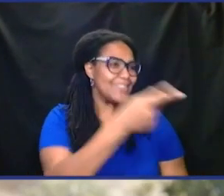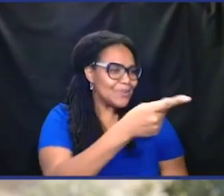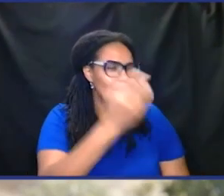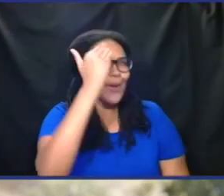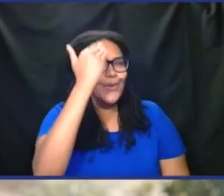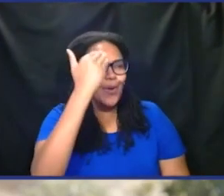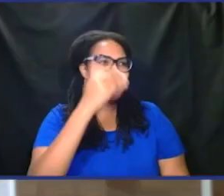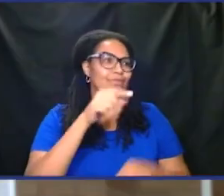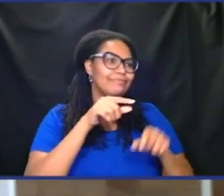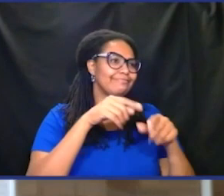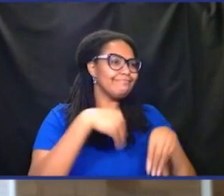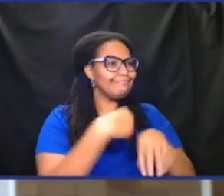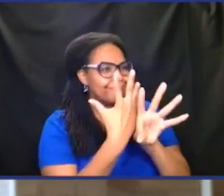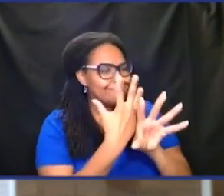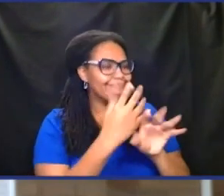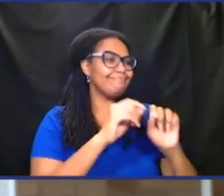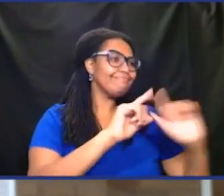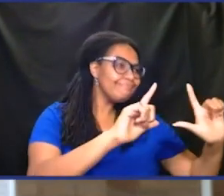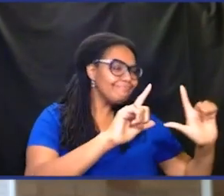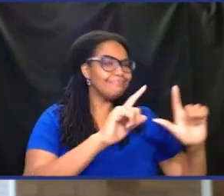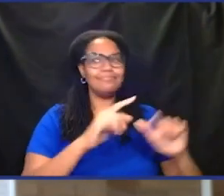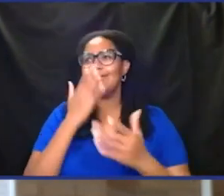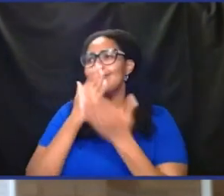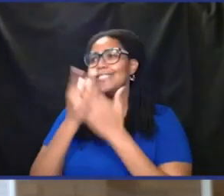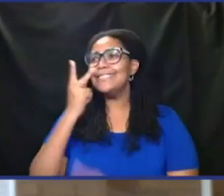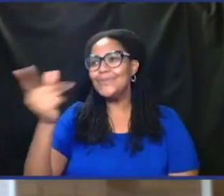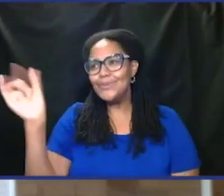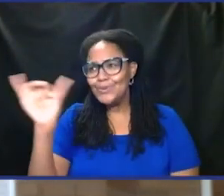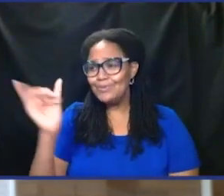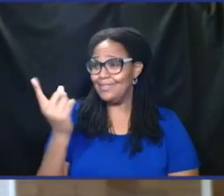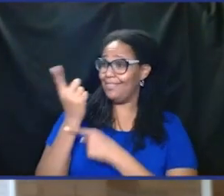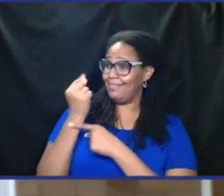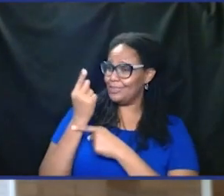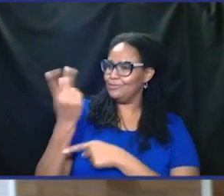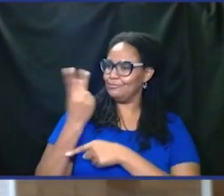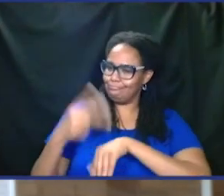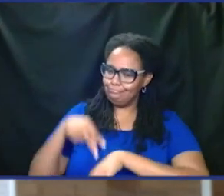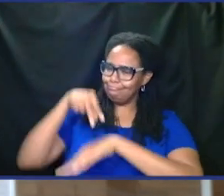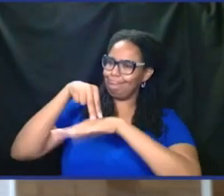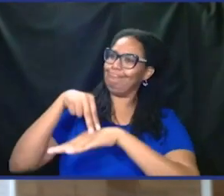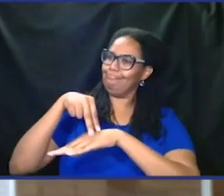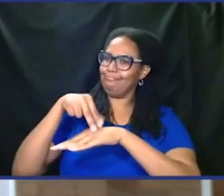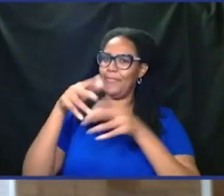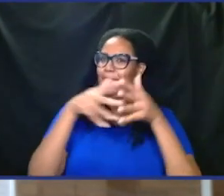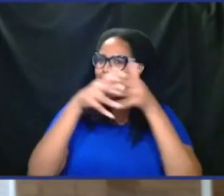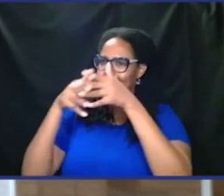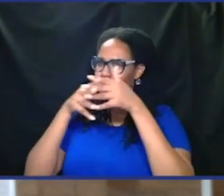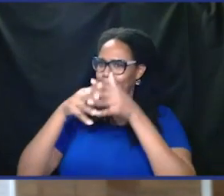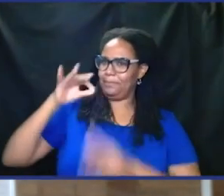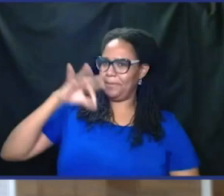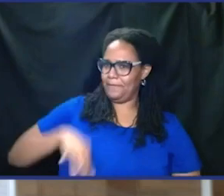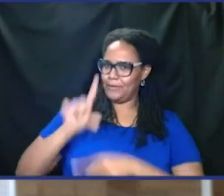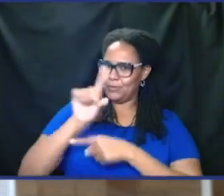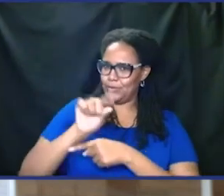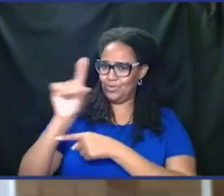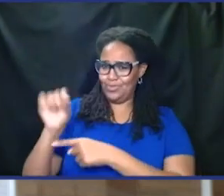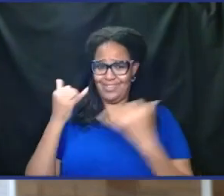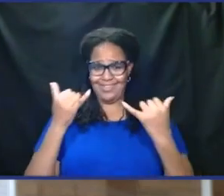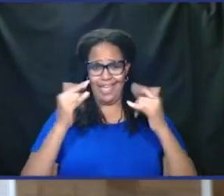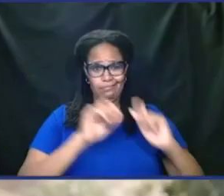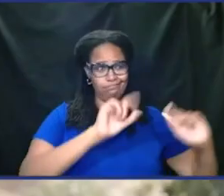it's virtually. Good to see you, Jackie. Last year, we shared a stage at the Americares Airlift Benefit. In 2020, we're sharing a